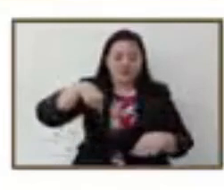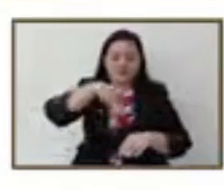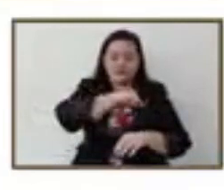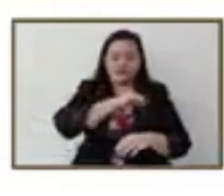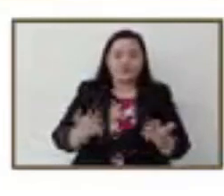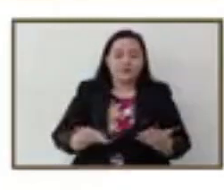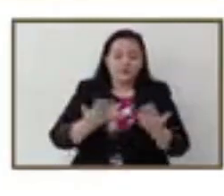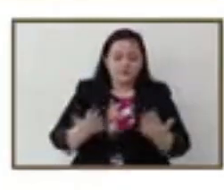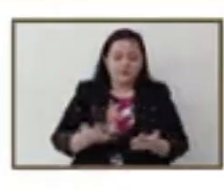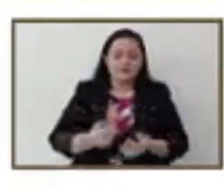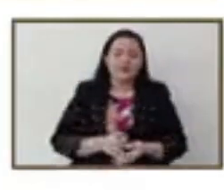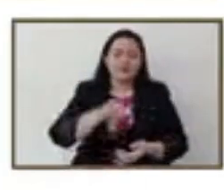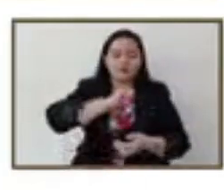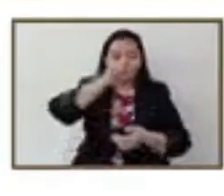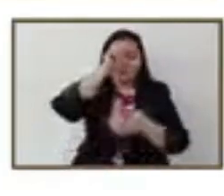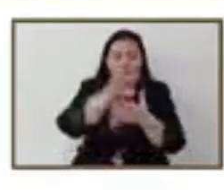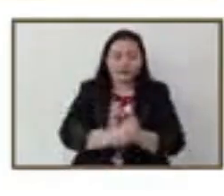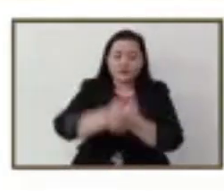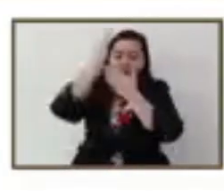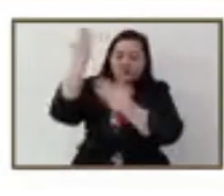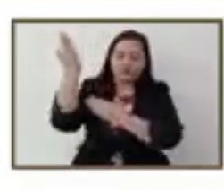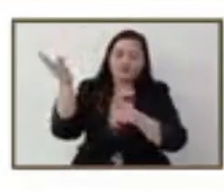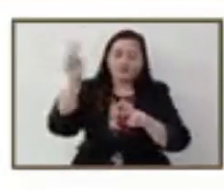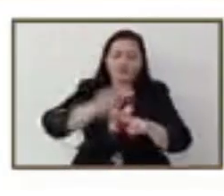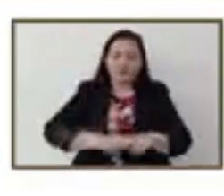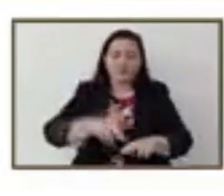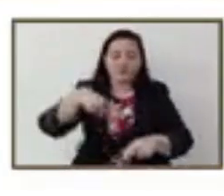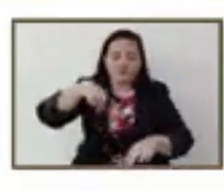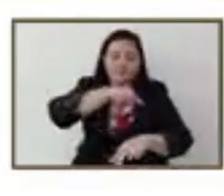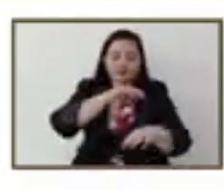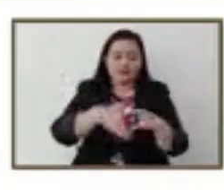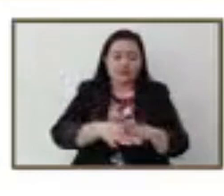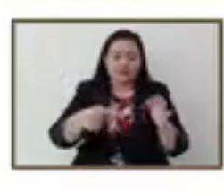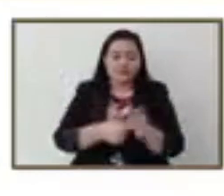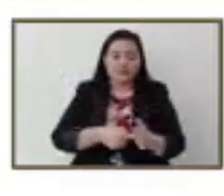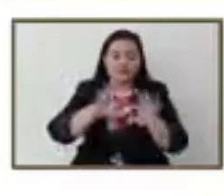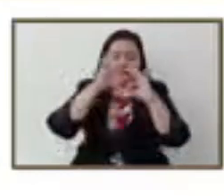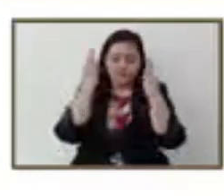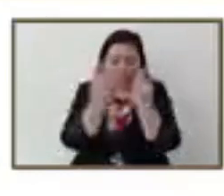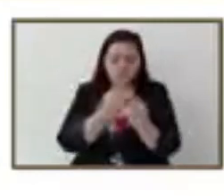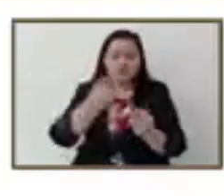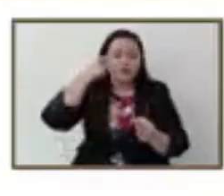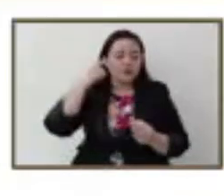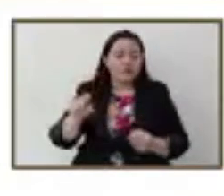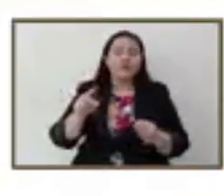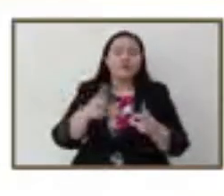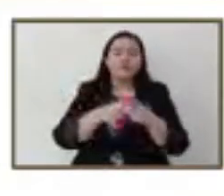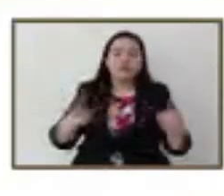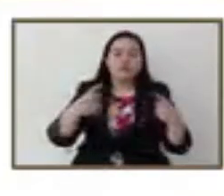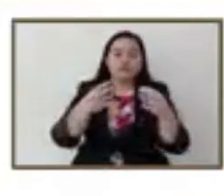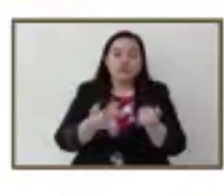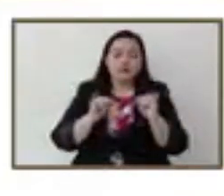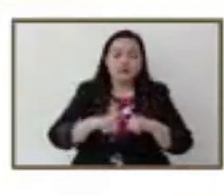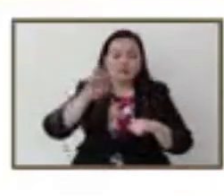added us to this family for a very important reason. We might know the reason right